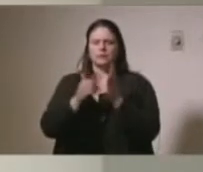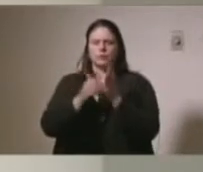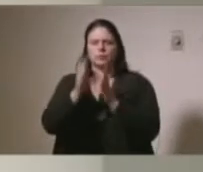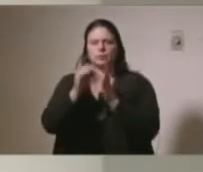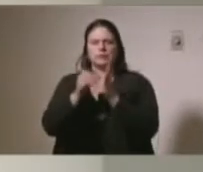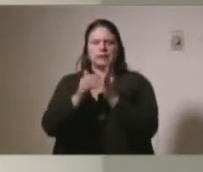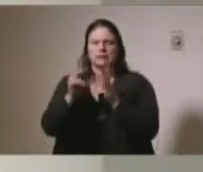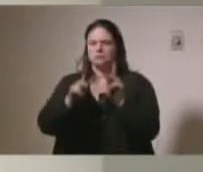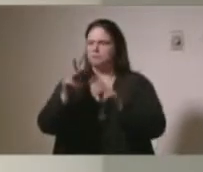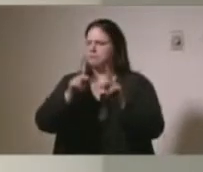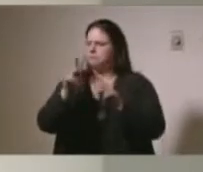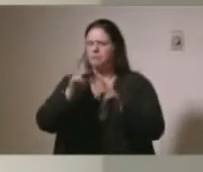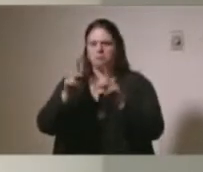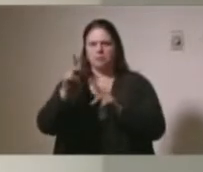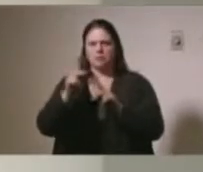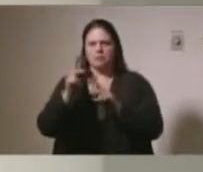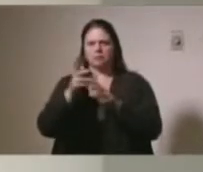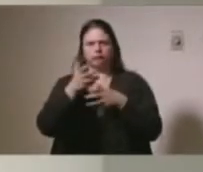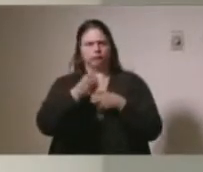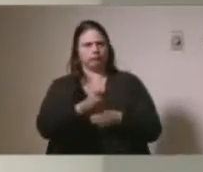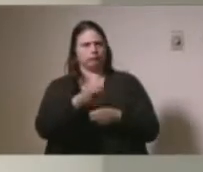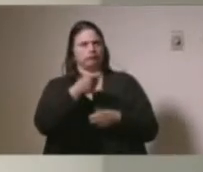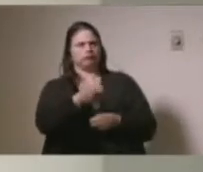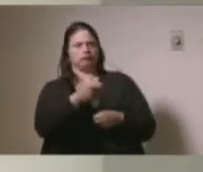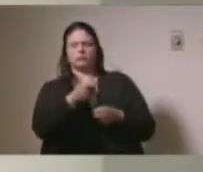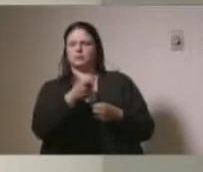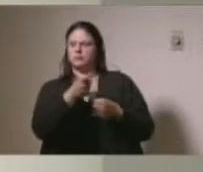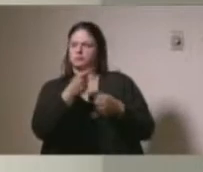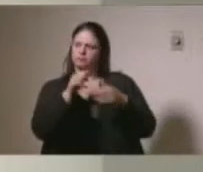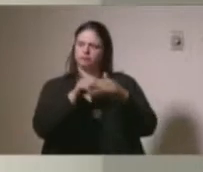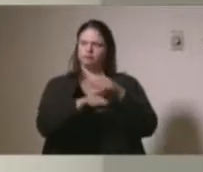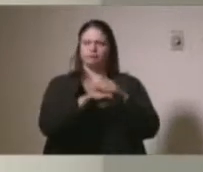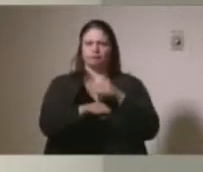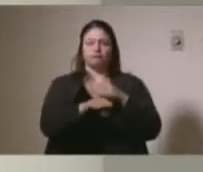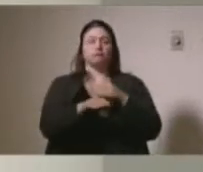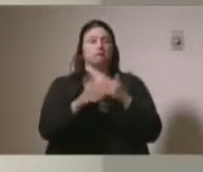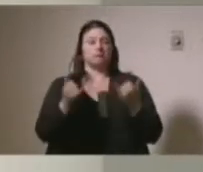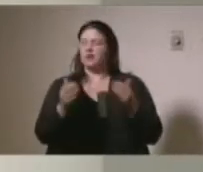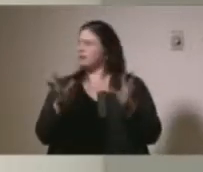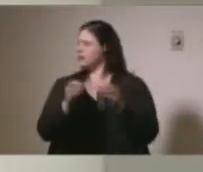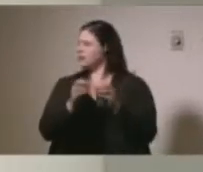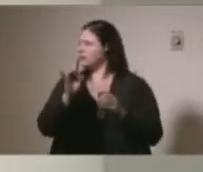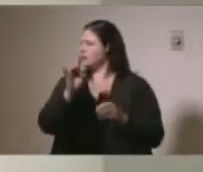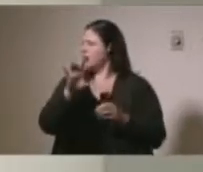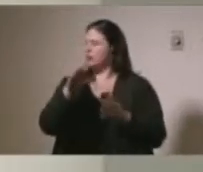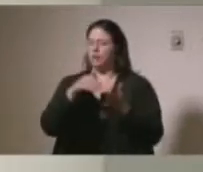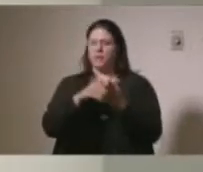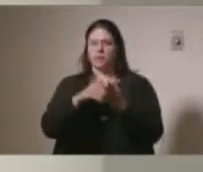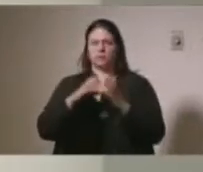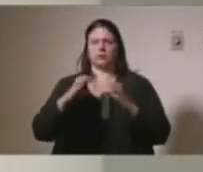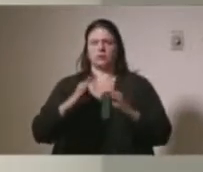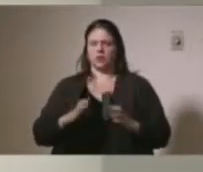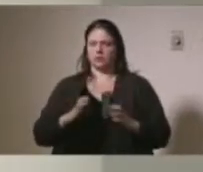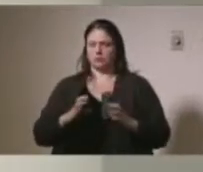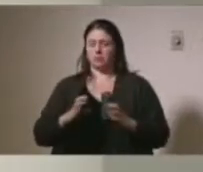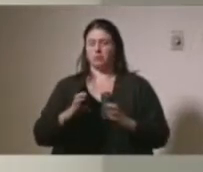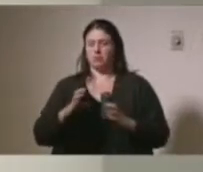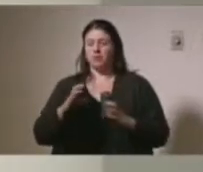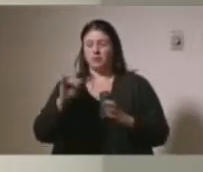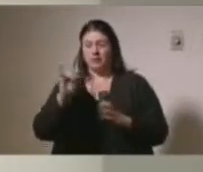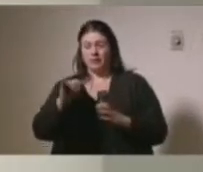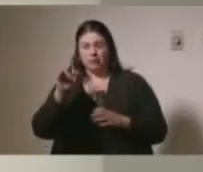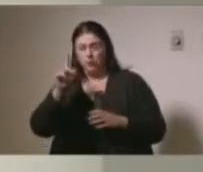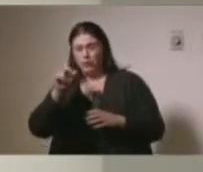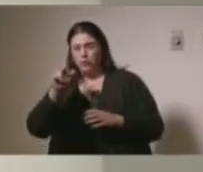The bank now has 850,000 customers, representing 23% of New Zealand's